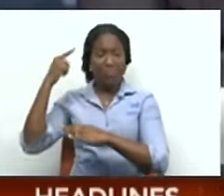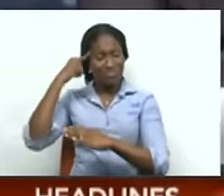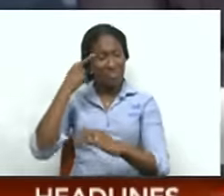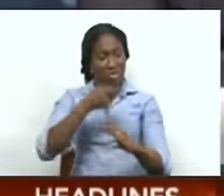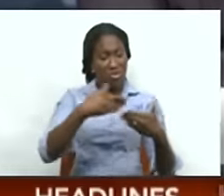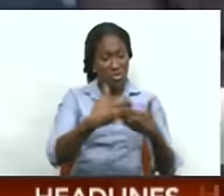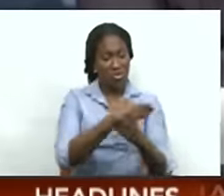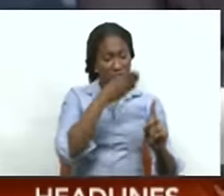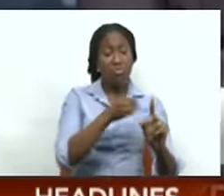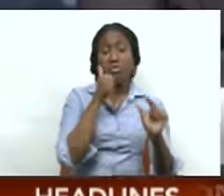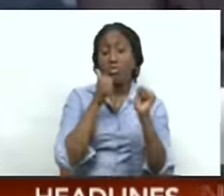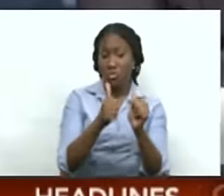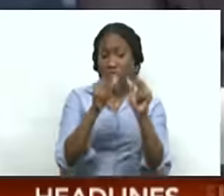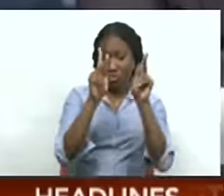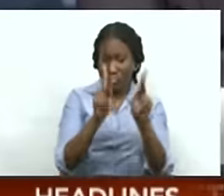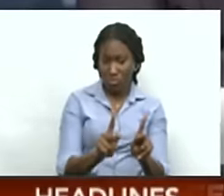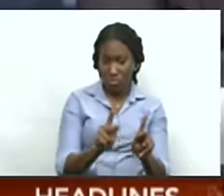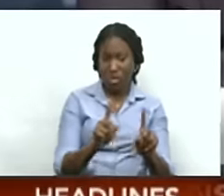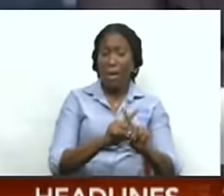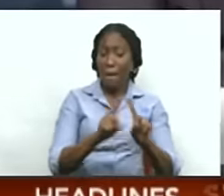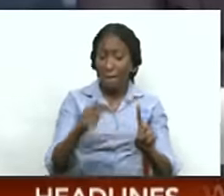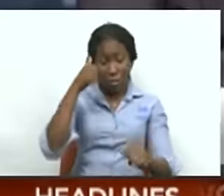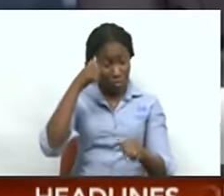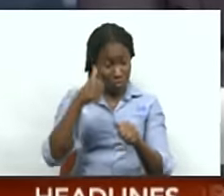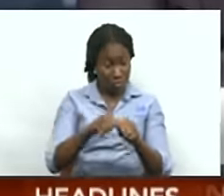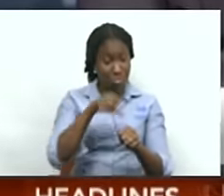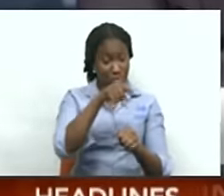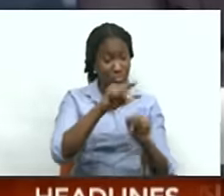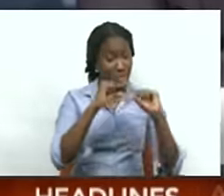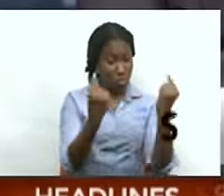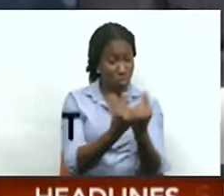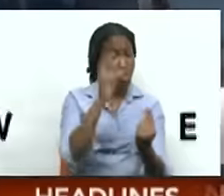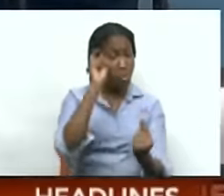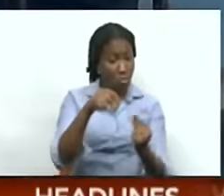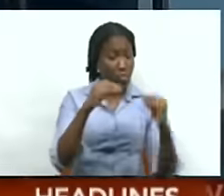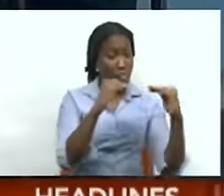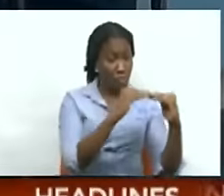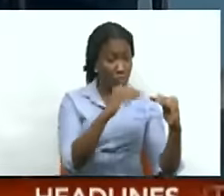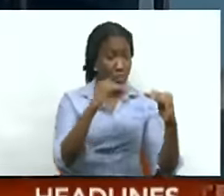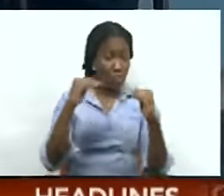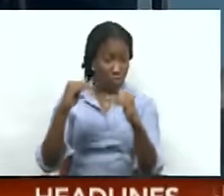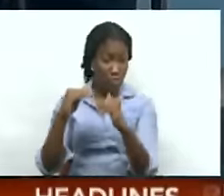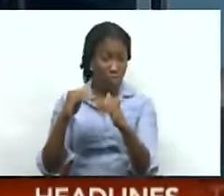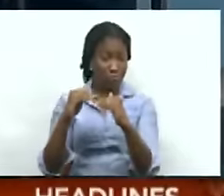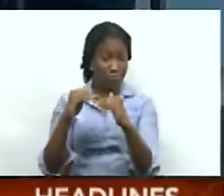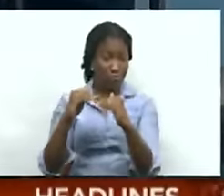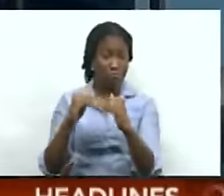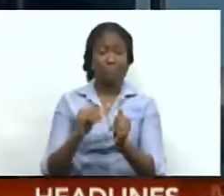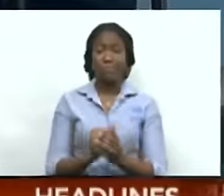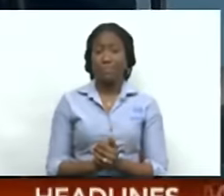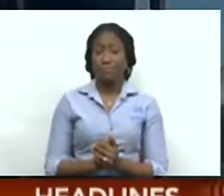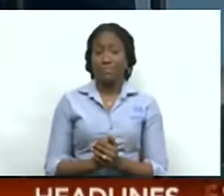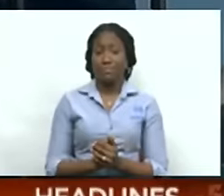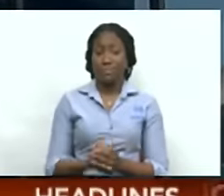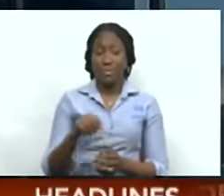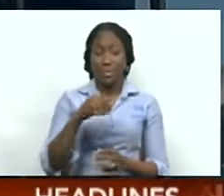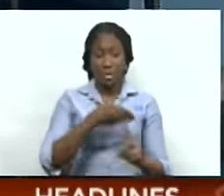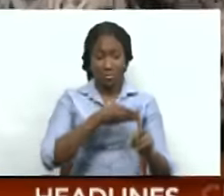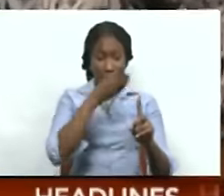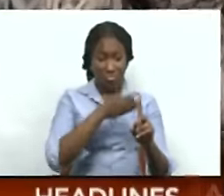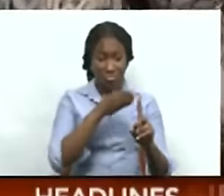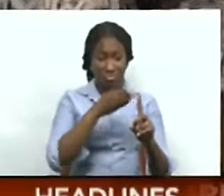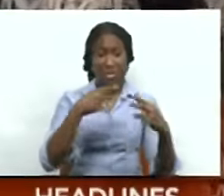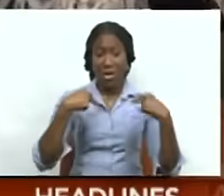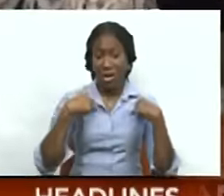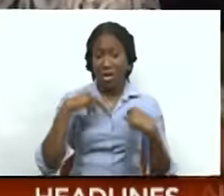body's objectivity must be maintained. With more than 40 years' experience in the financial sector, serving in